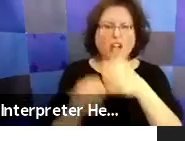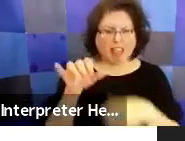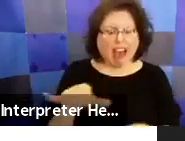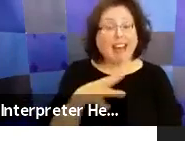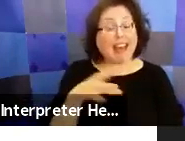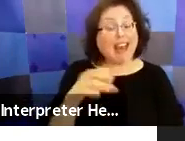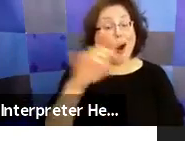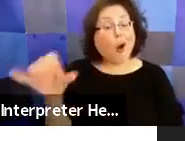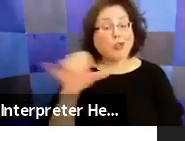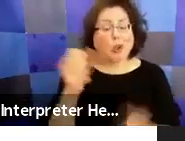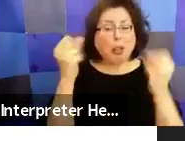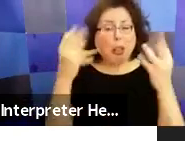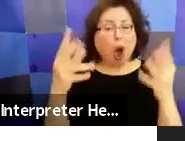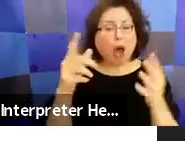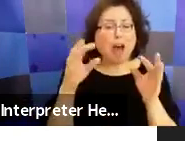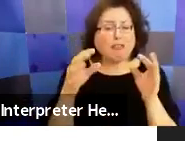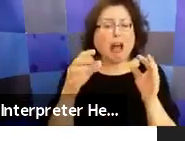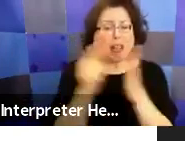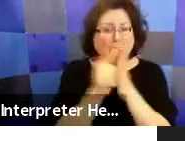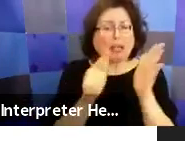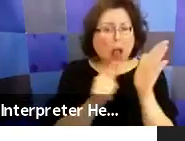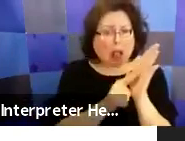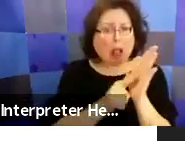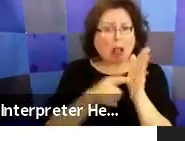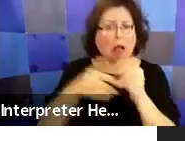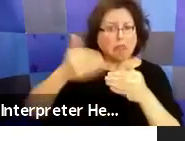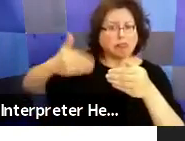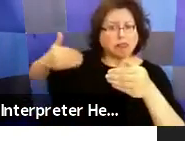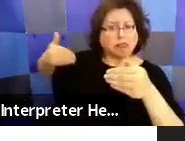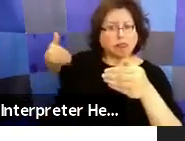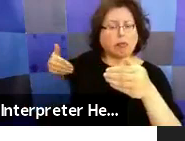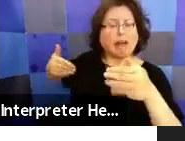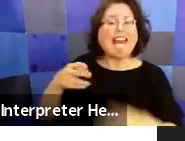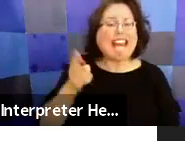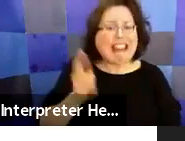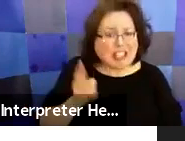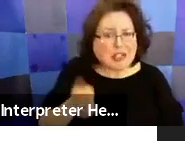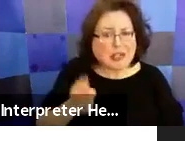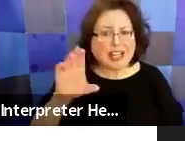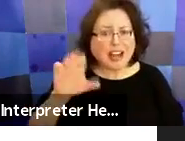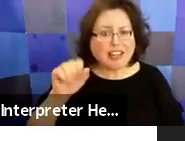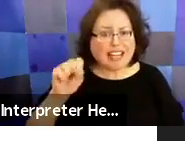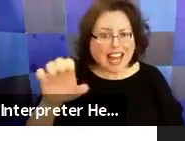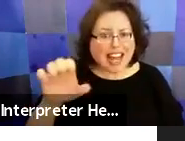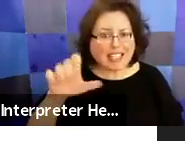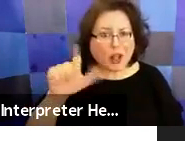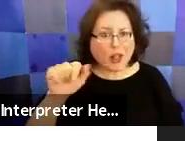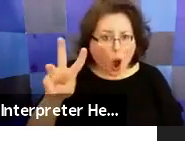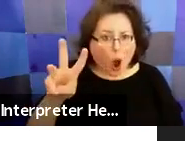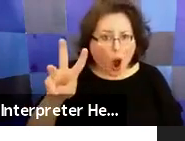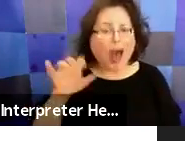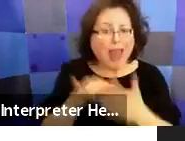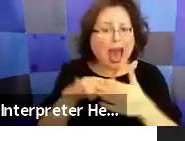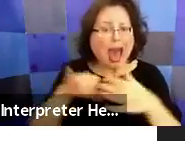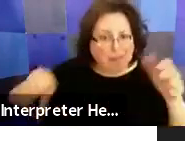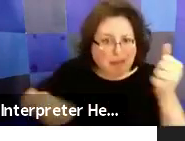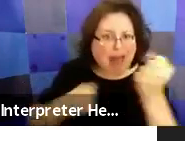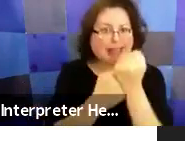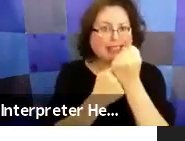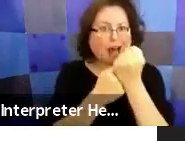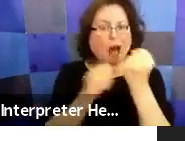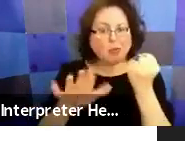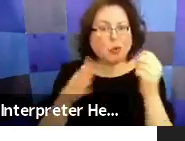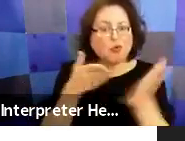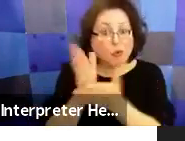a lot of legal precedent and a history of case law that backs up a person's right to a language